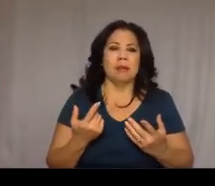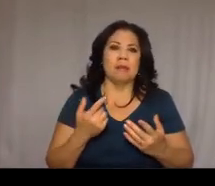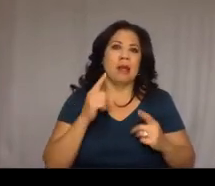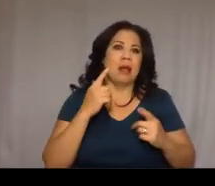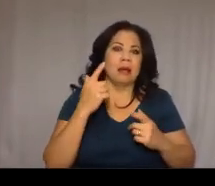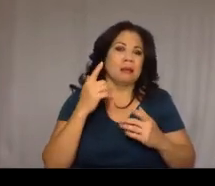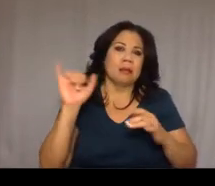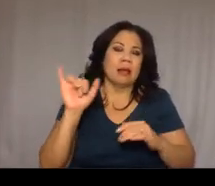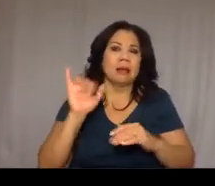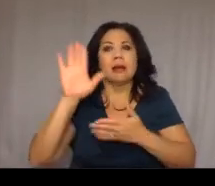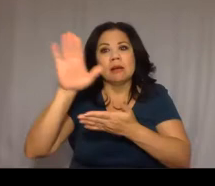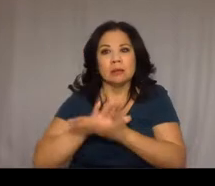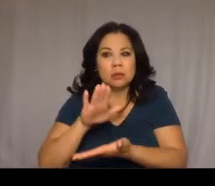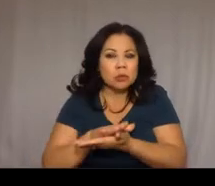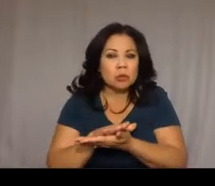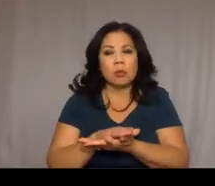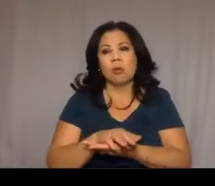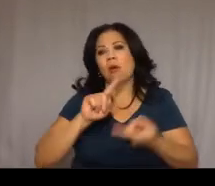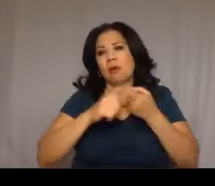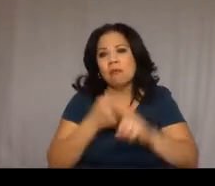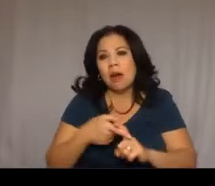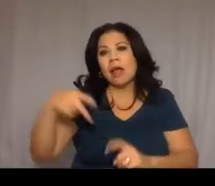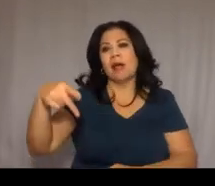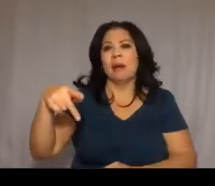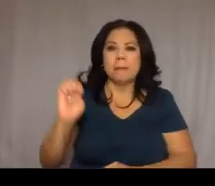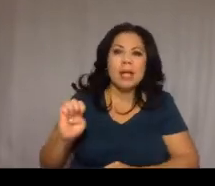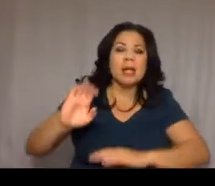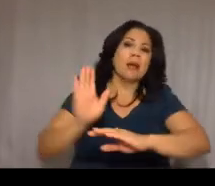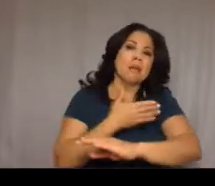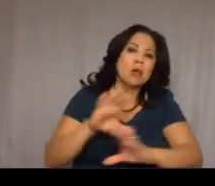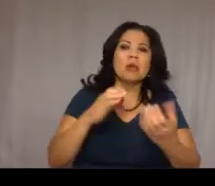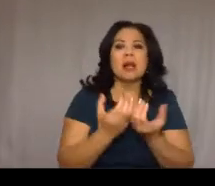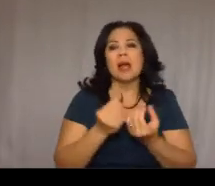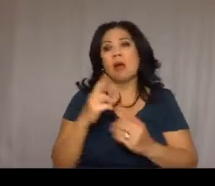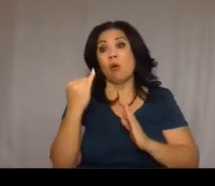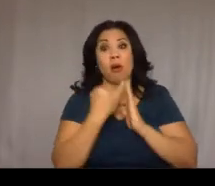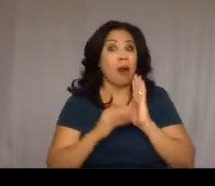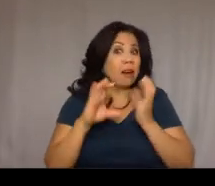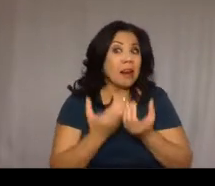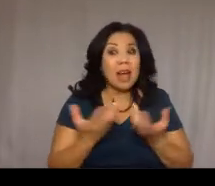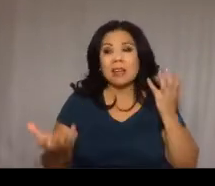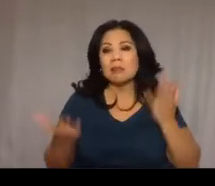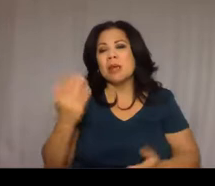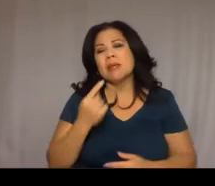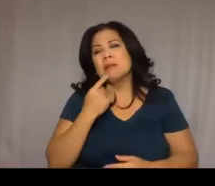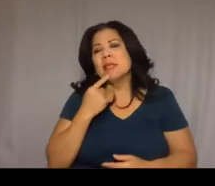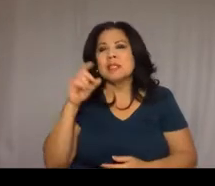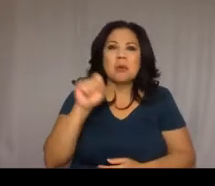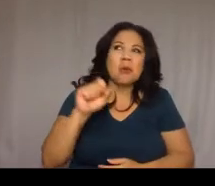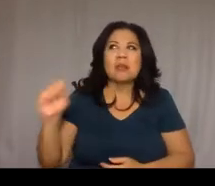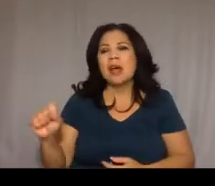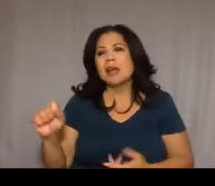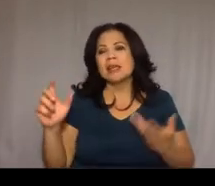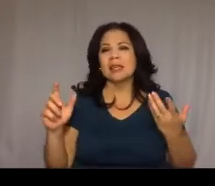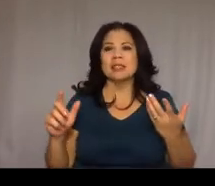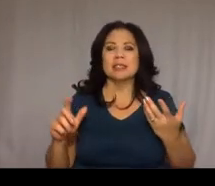your friends, or PE, or music, or maybe even art. I don't know. You might miss social systems, you might